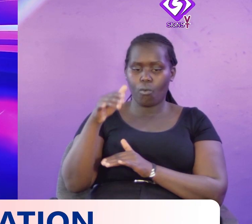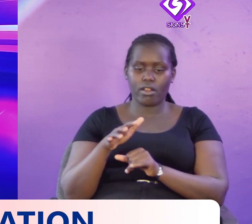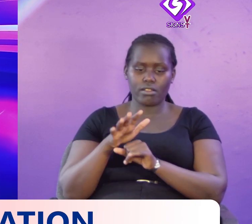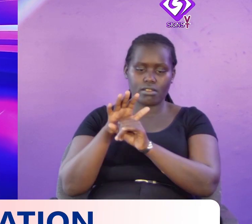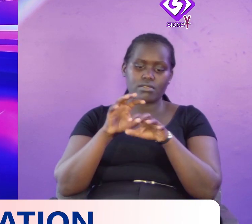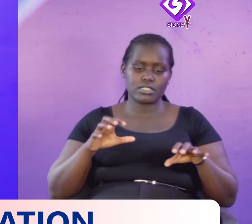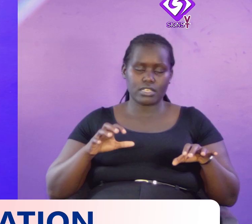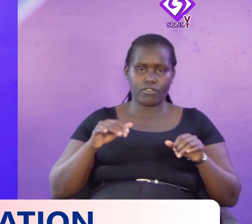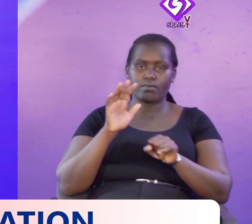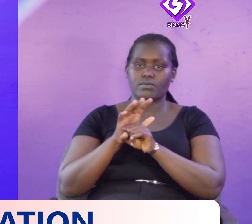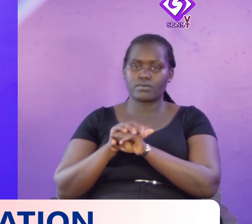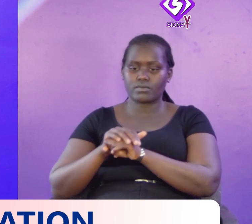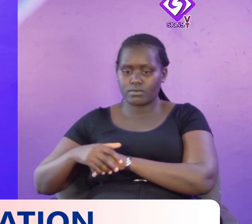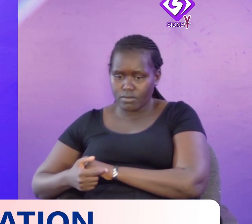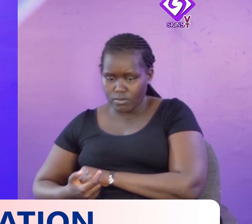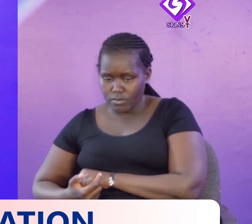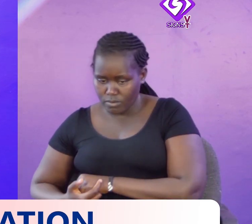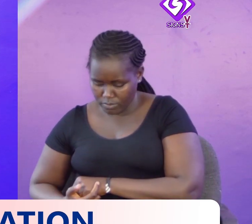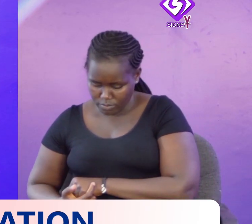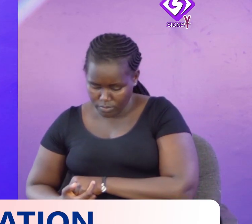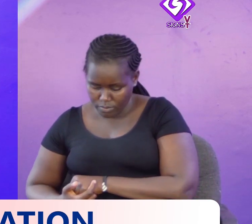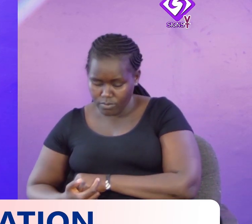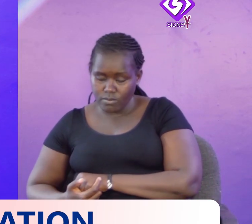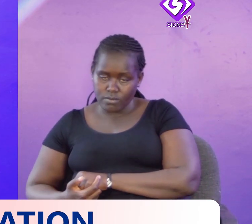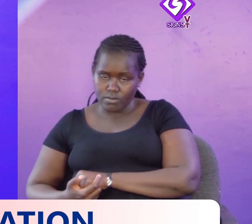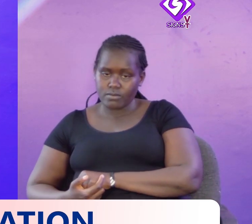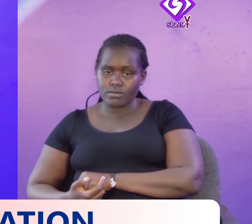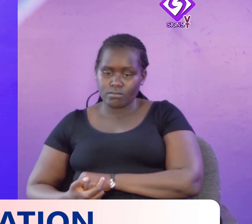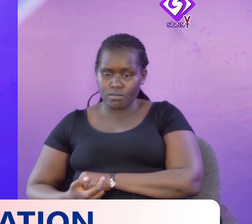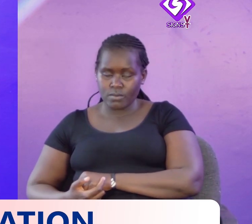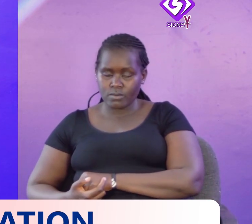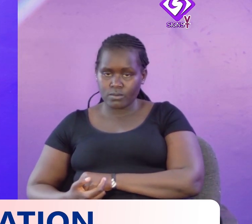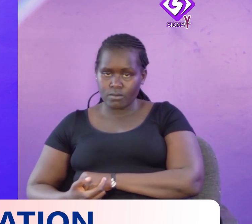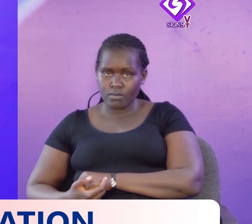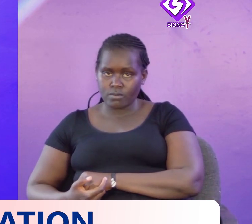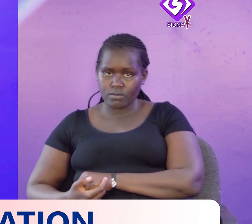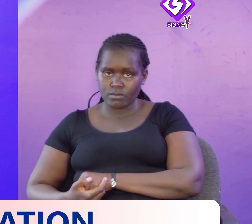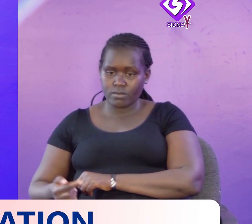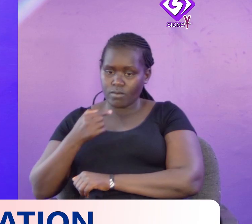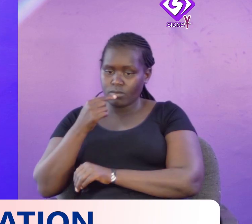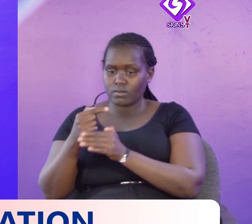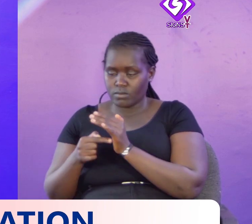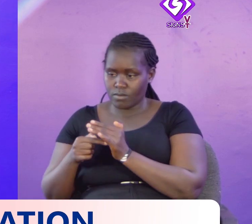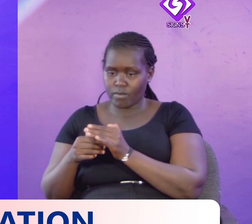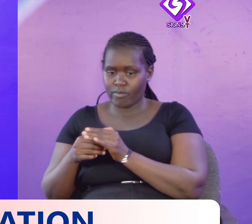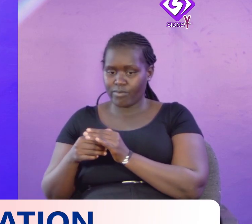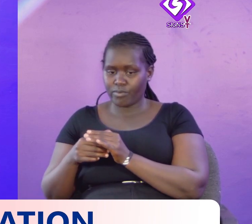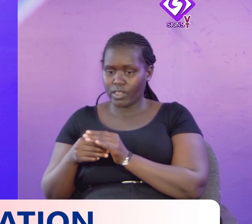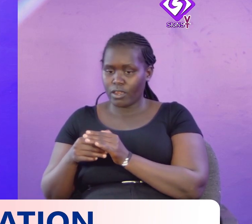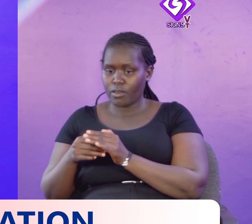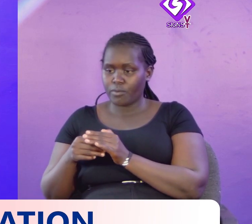the sake of the deaf community, I beg again to interrupt. Yeah, nimeambiwa nisikuingize,